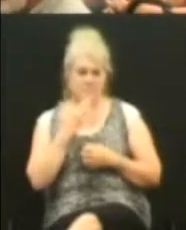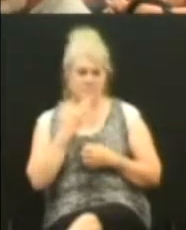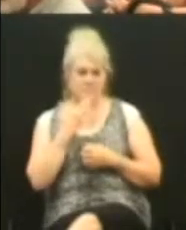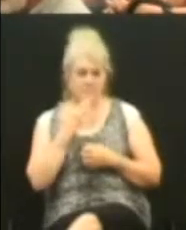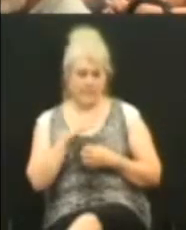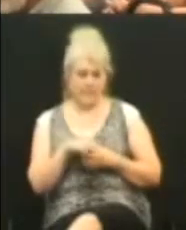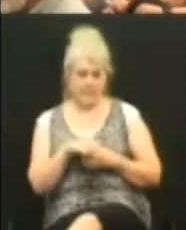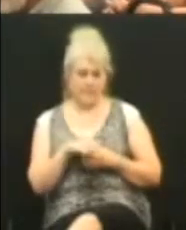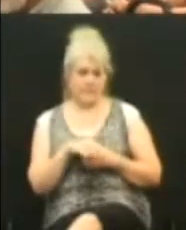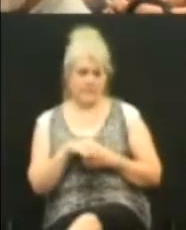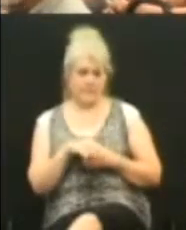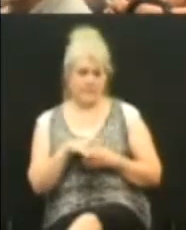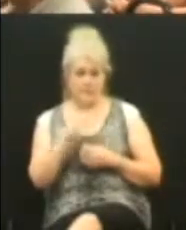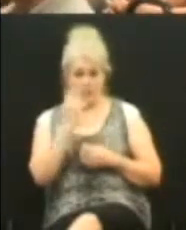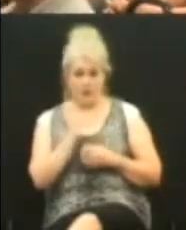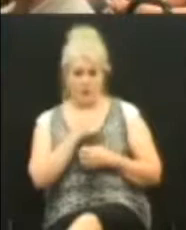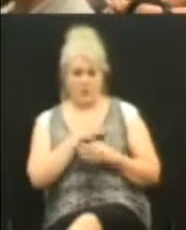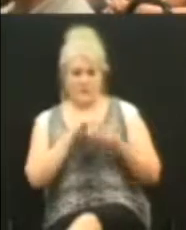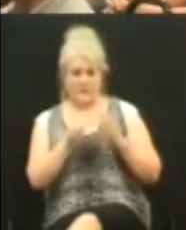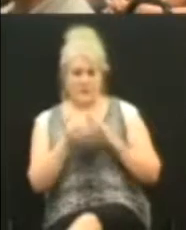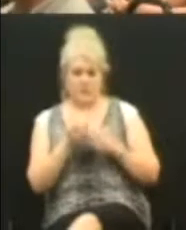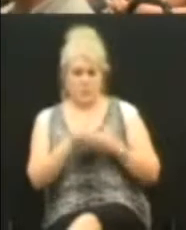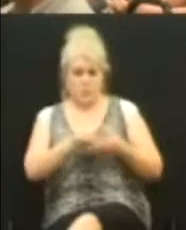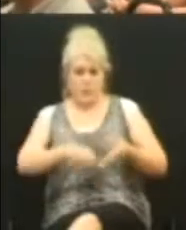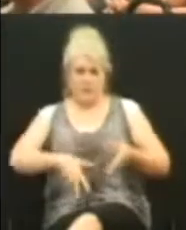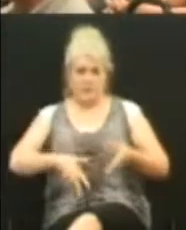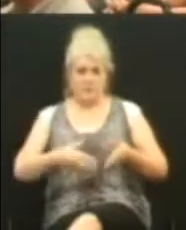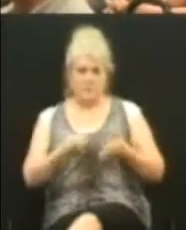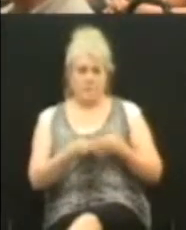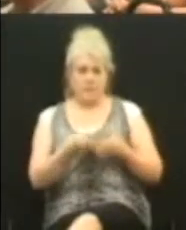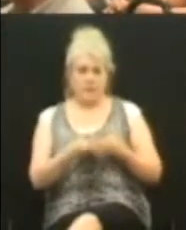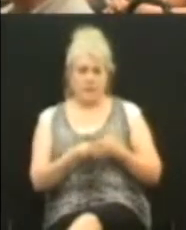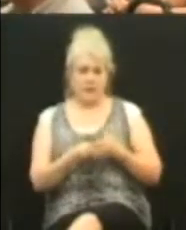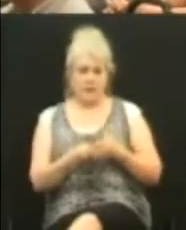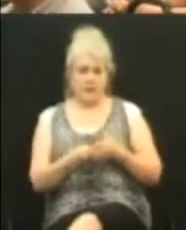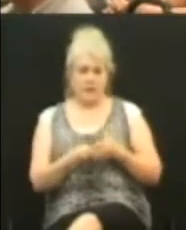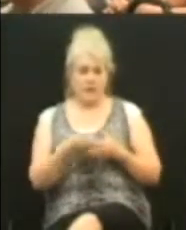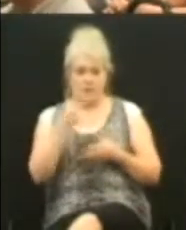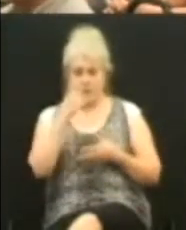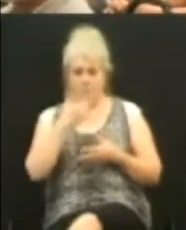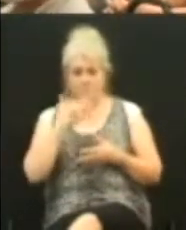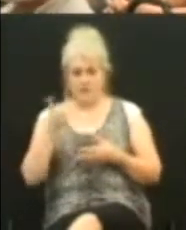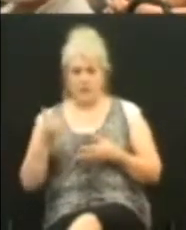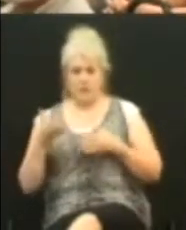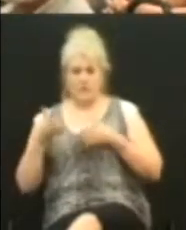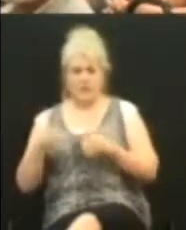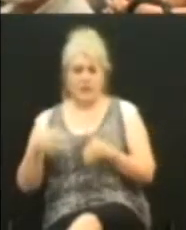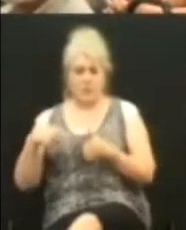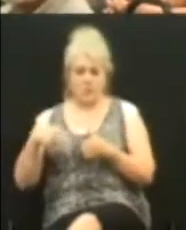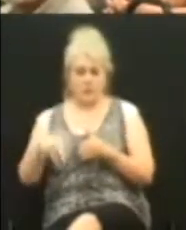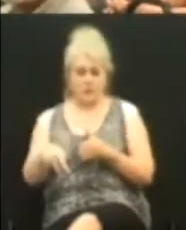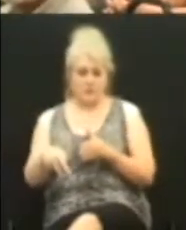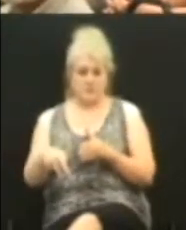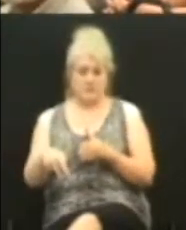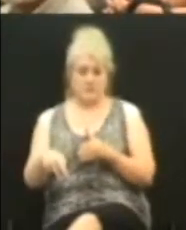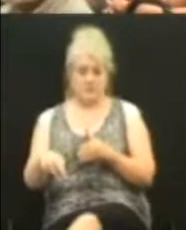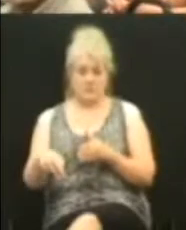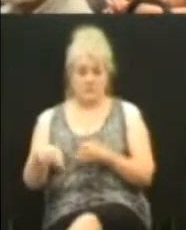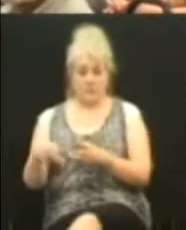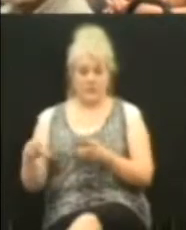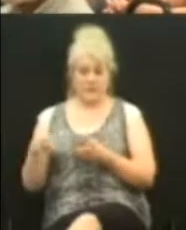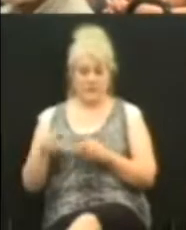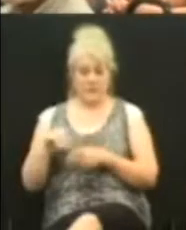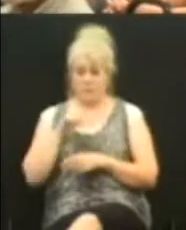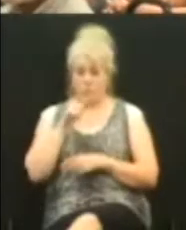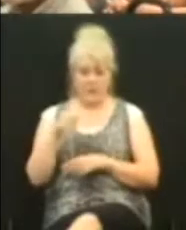not. As of now, our city is wasting its money and resources for more security and better sidewalks for places that do not even need it, while ignoring bigger issues and problems